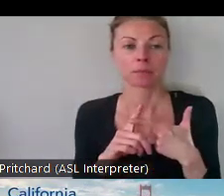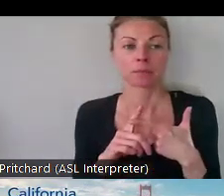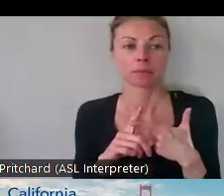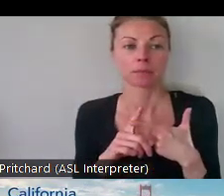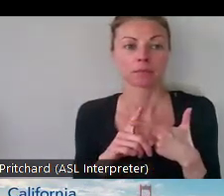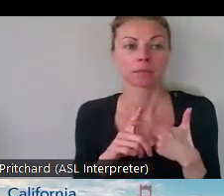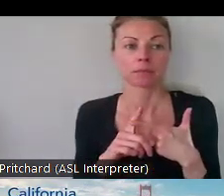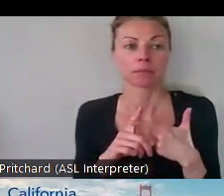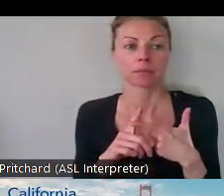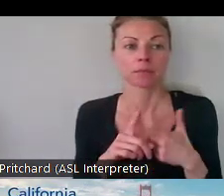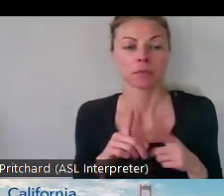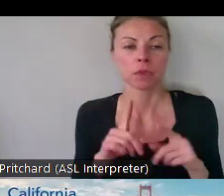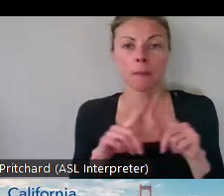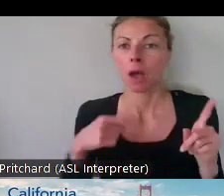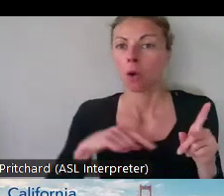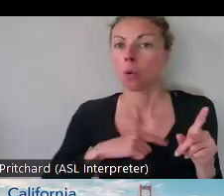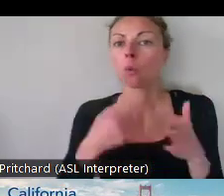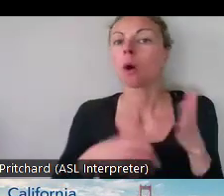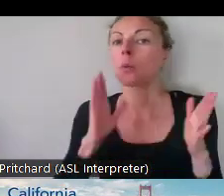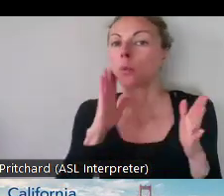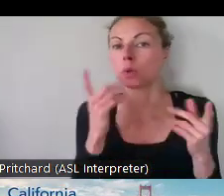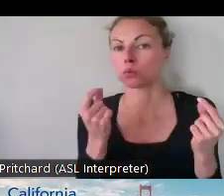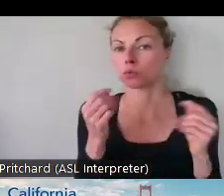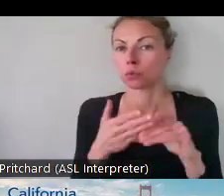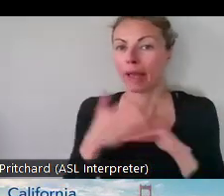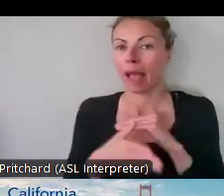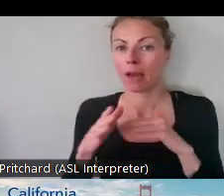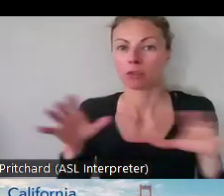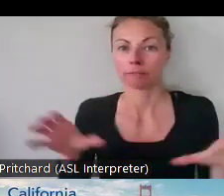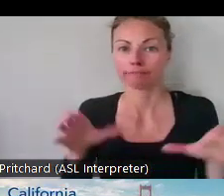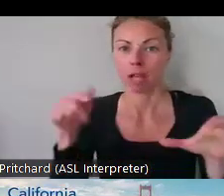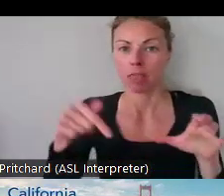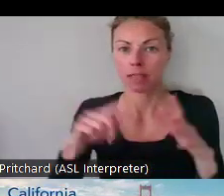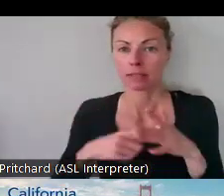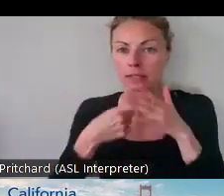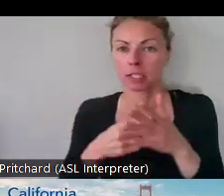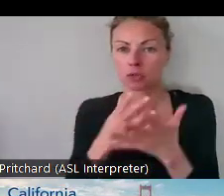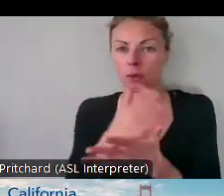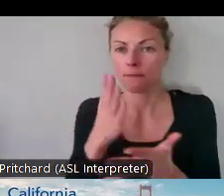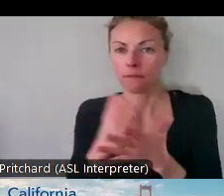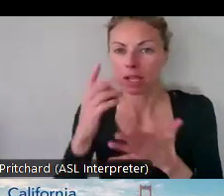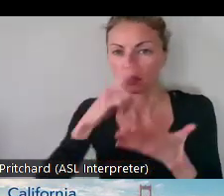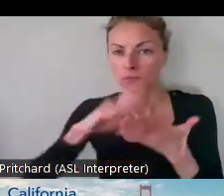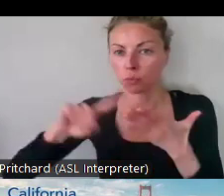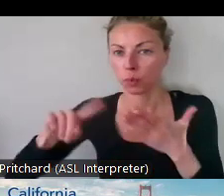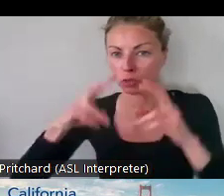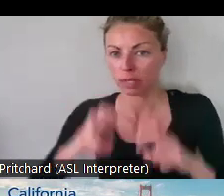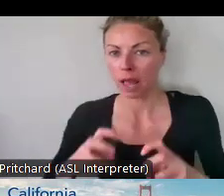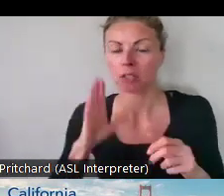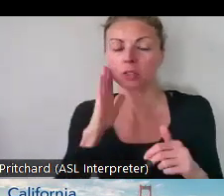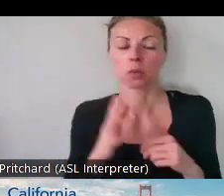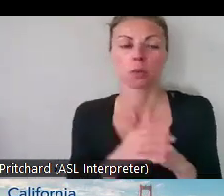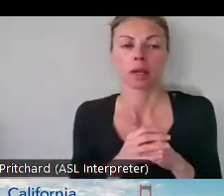what we will be doing after conducting this initial phase of research analysis is we will be